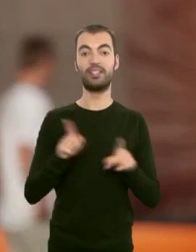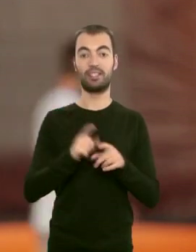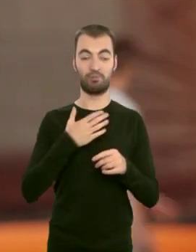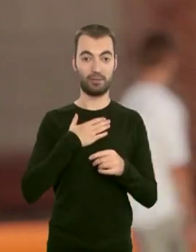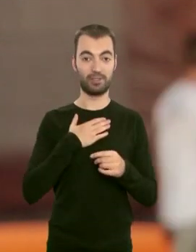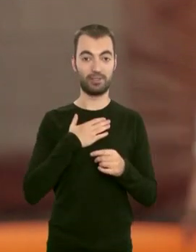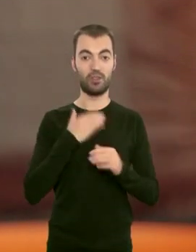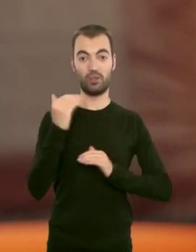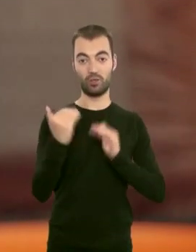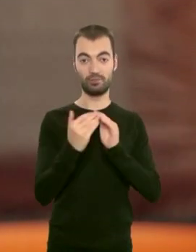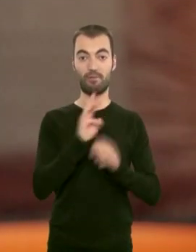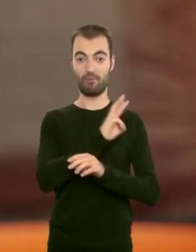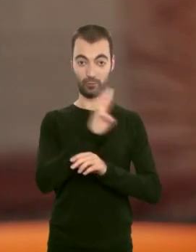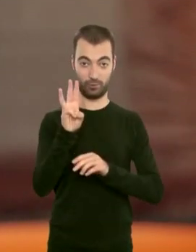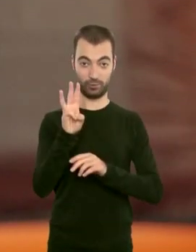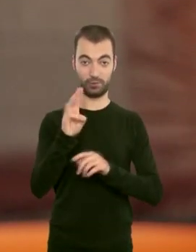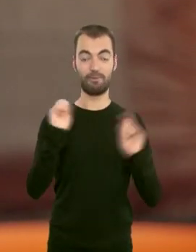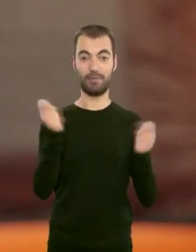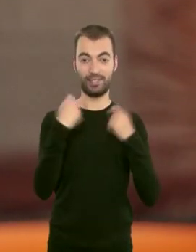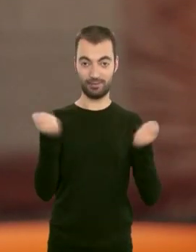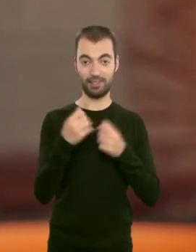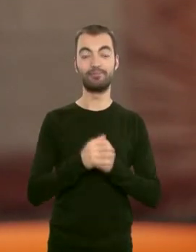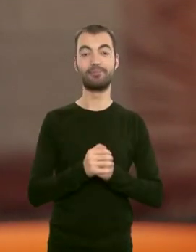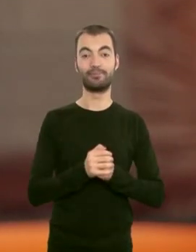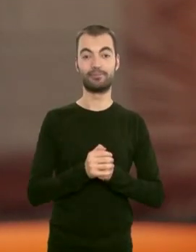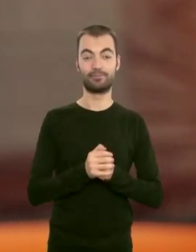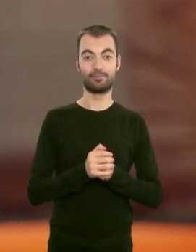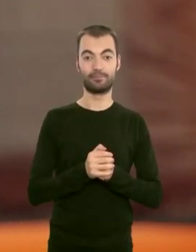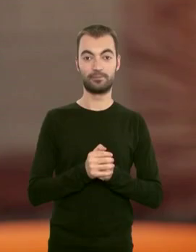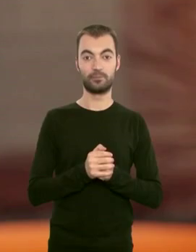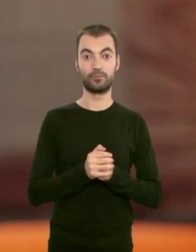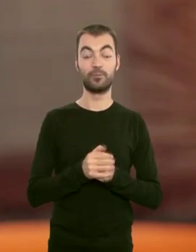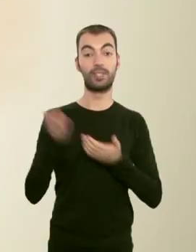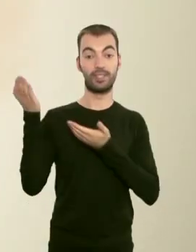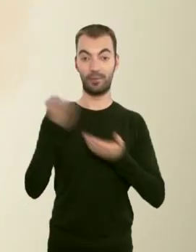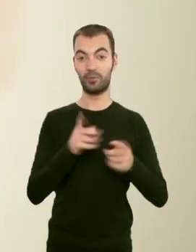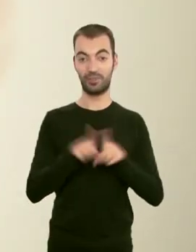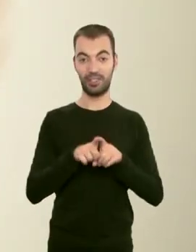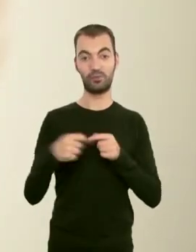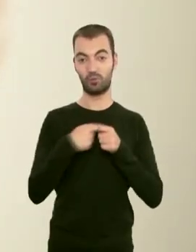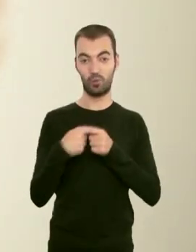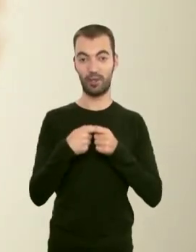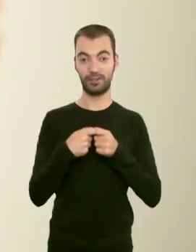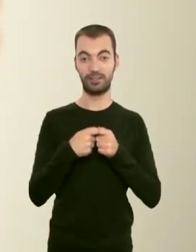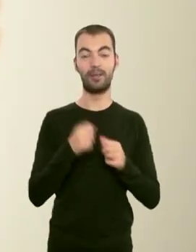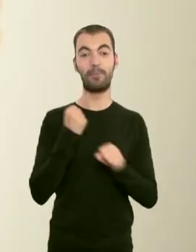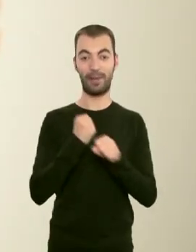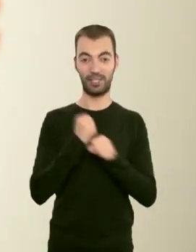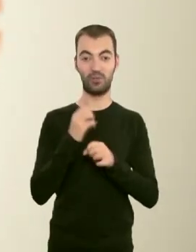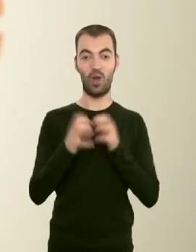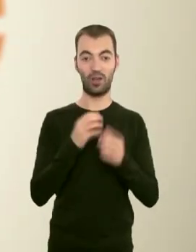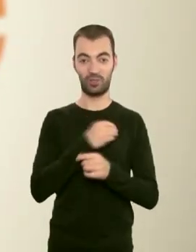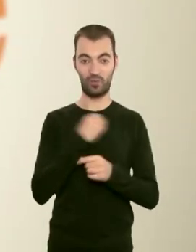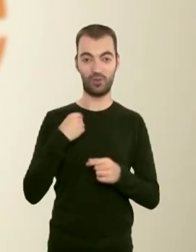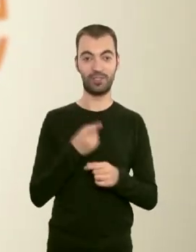have a social media platform. We an opportunity to Orange